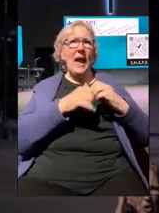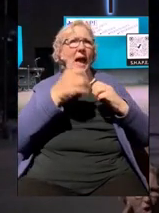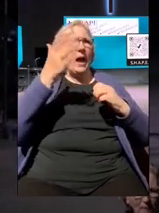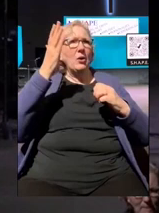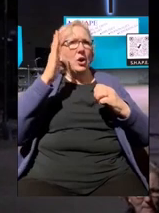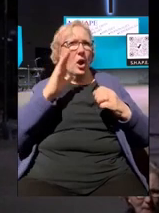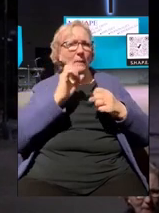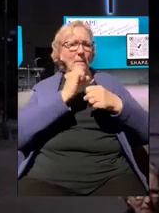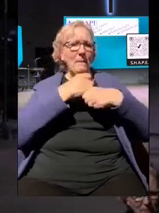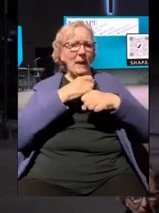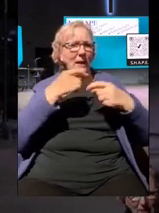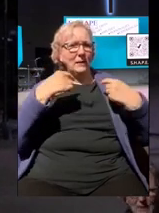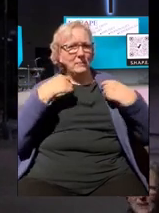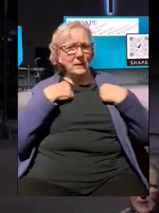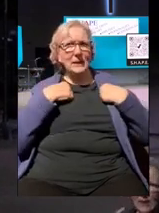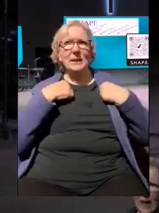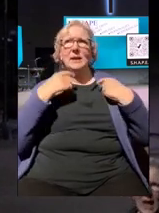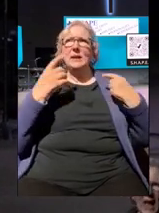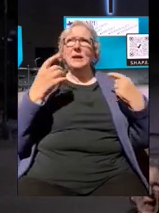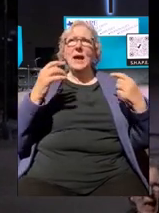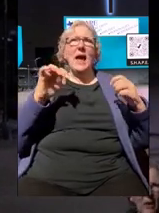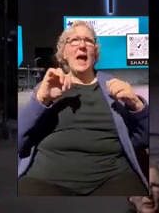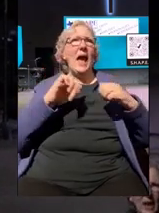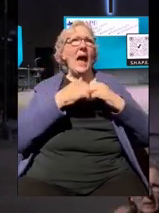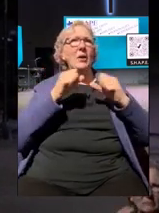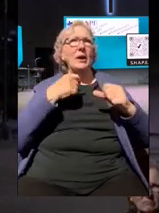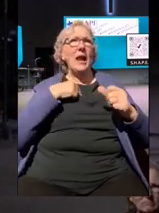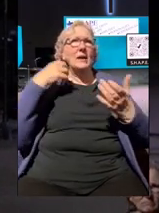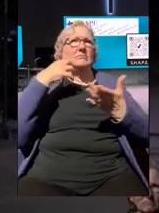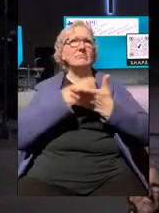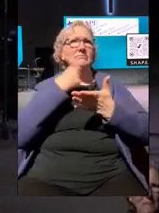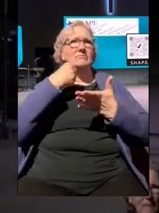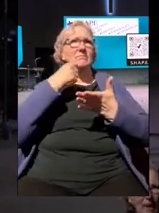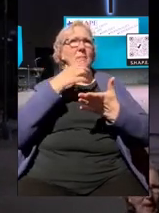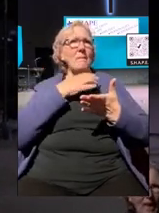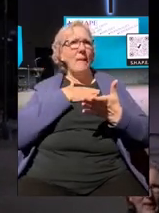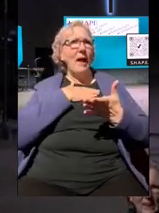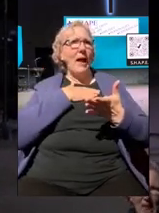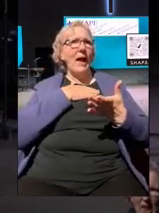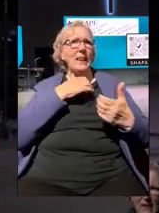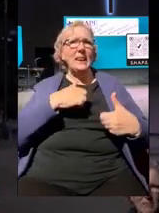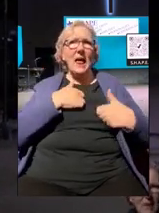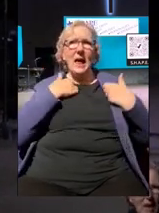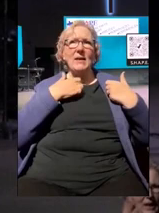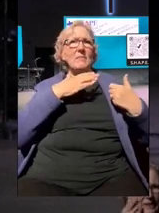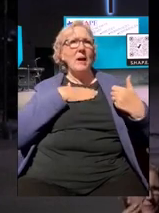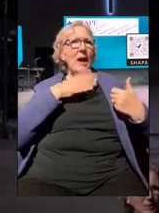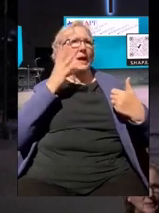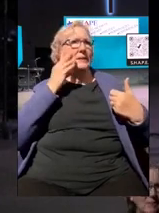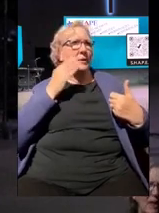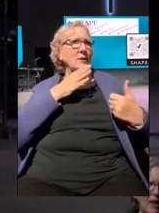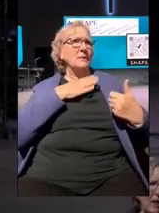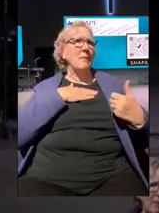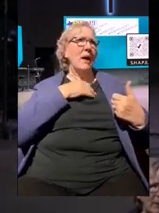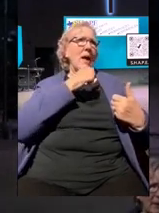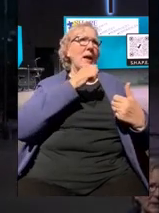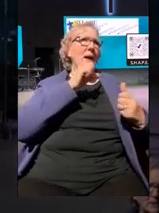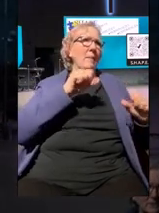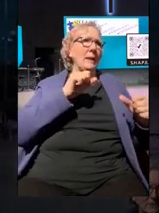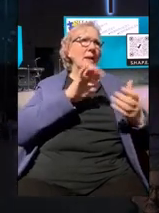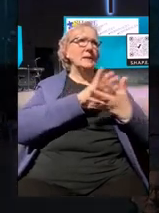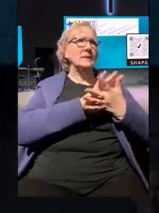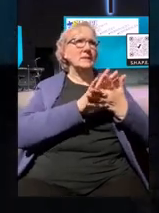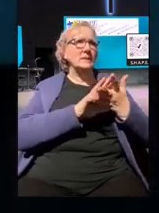really utilize all of those aspects of your own life to really be making the most of in serving